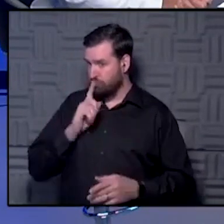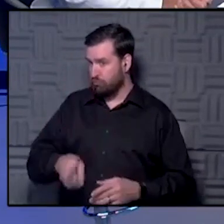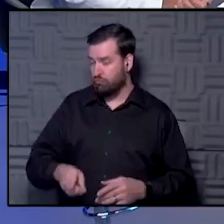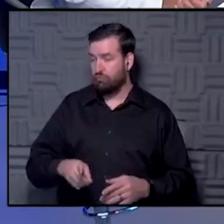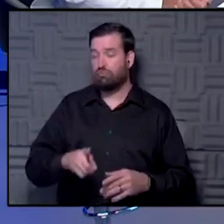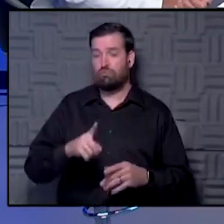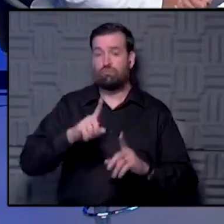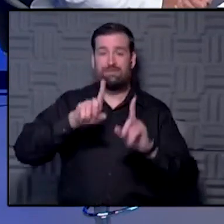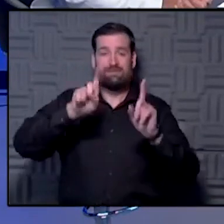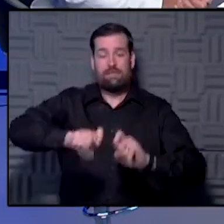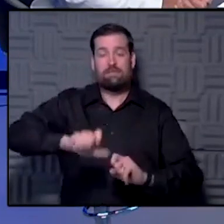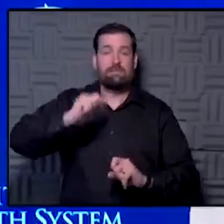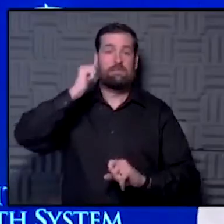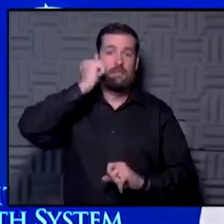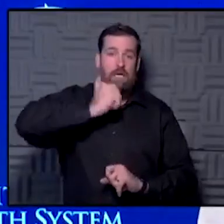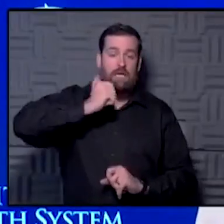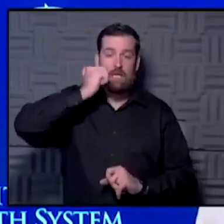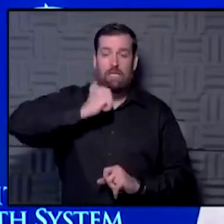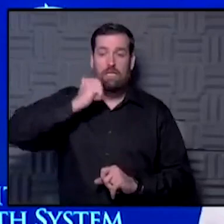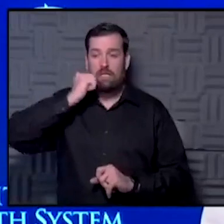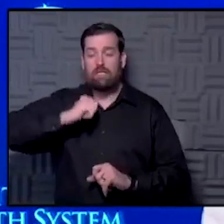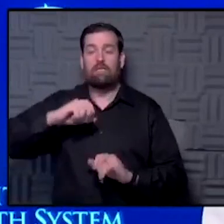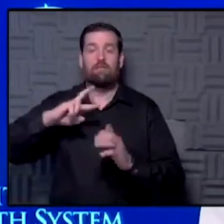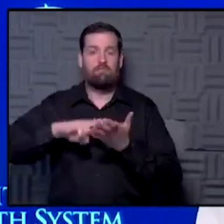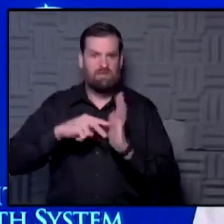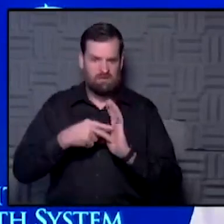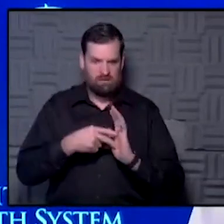tested daily, then the debate was on